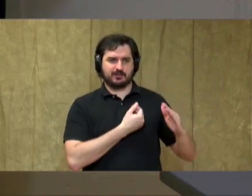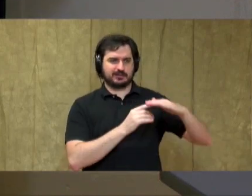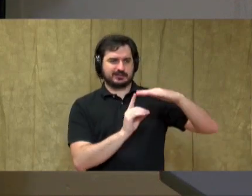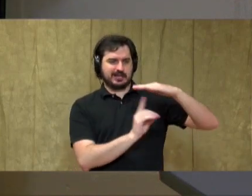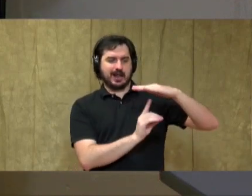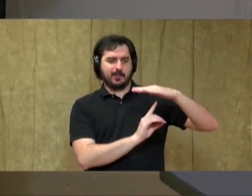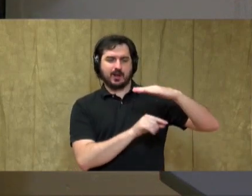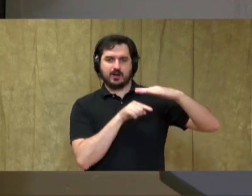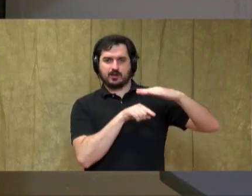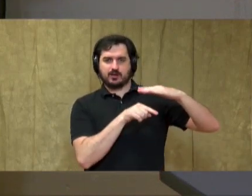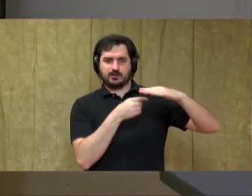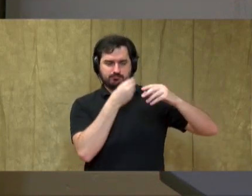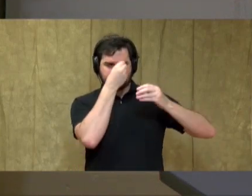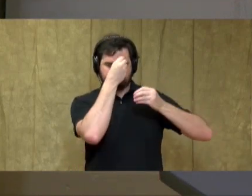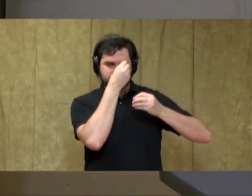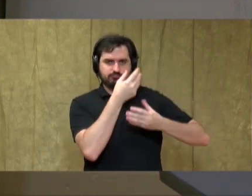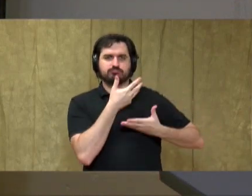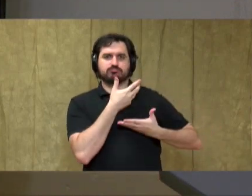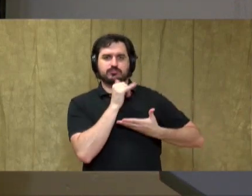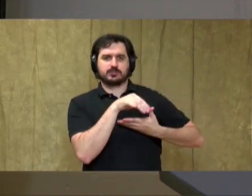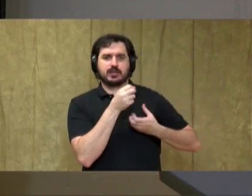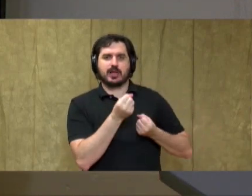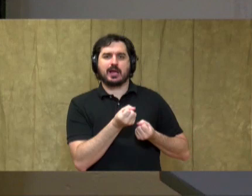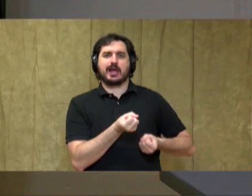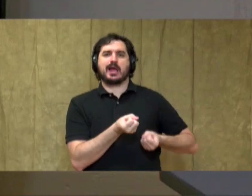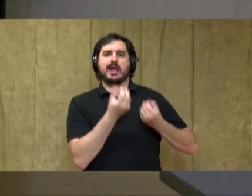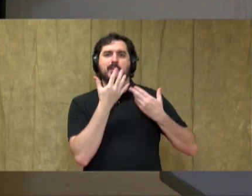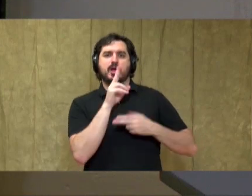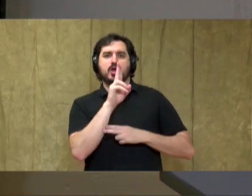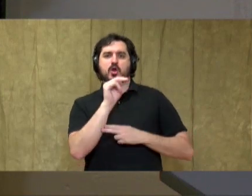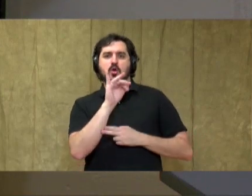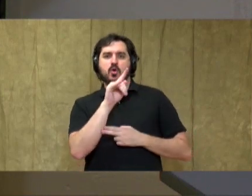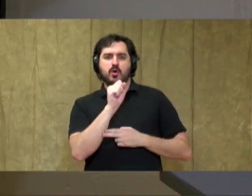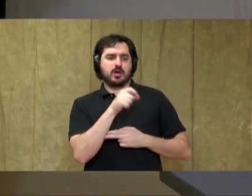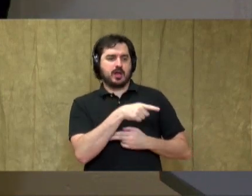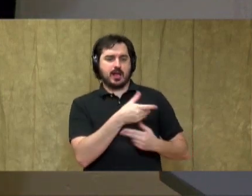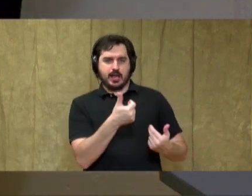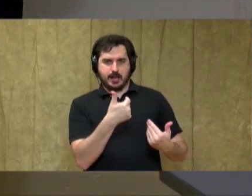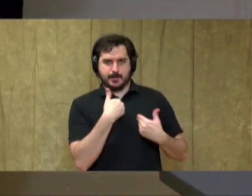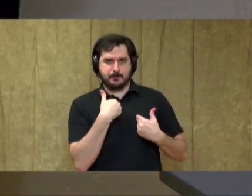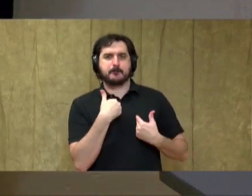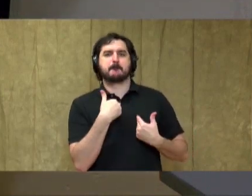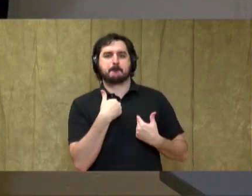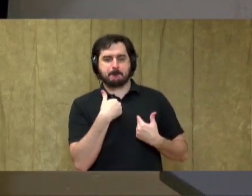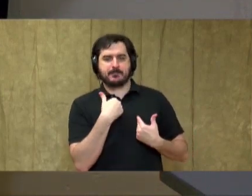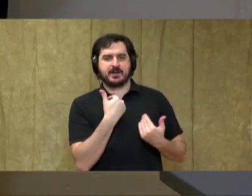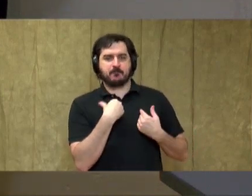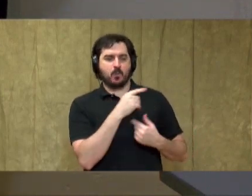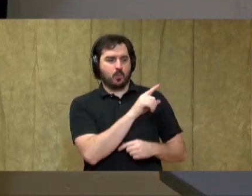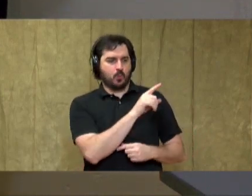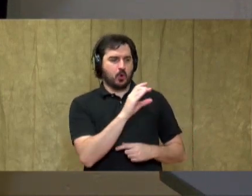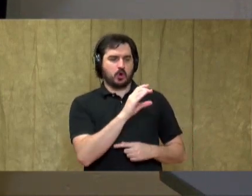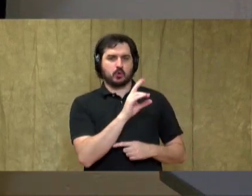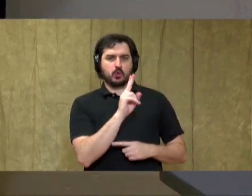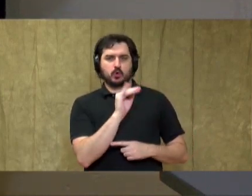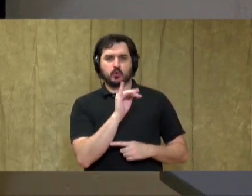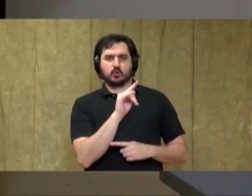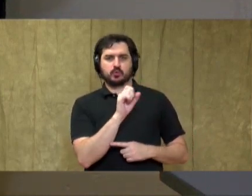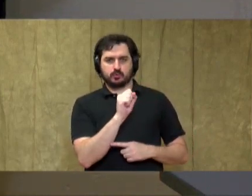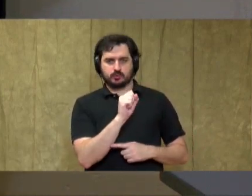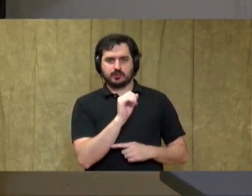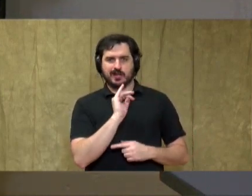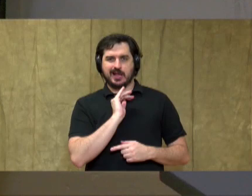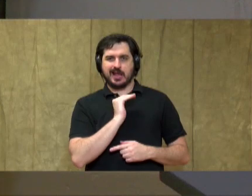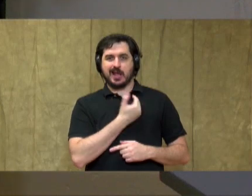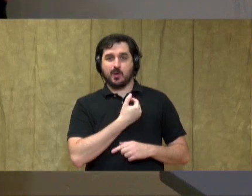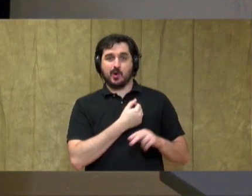us that that's how many units there are. There are 100 units. So, in our numerator, tells us